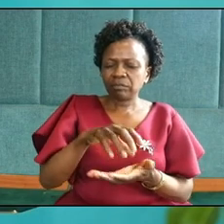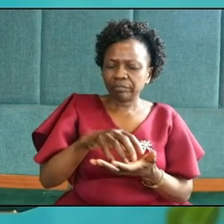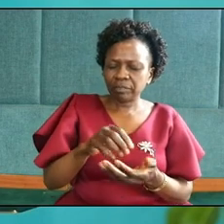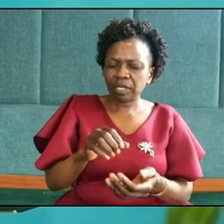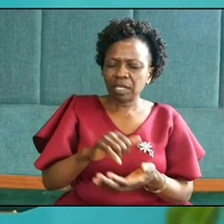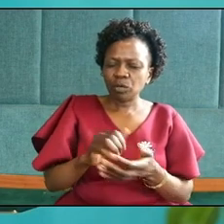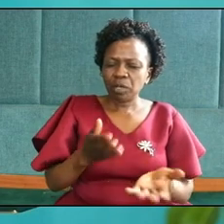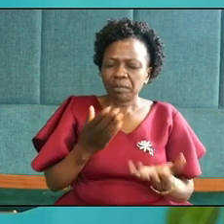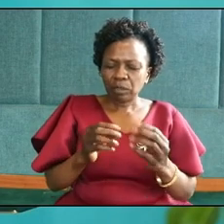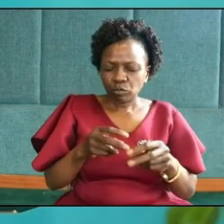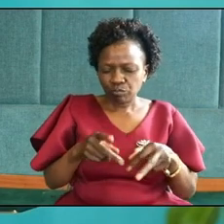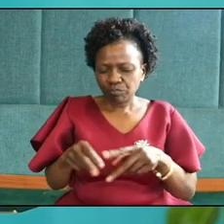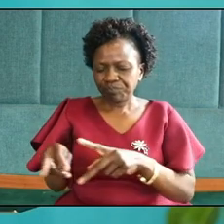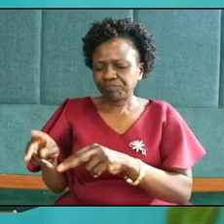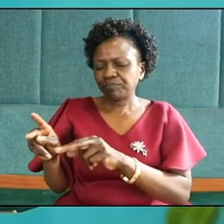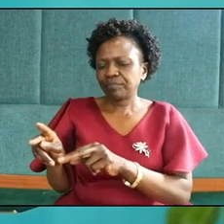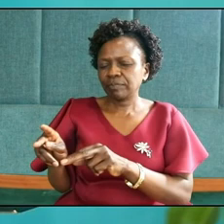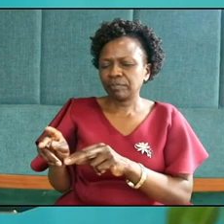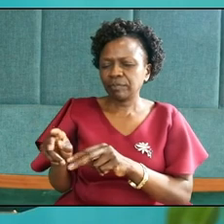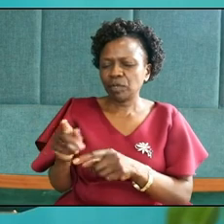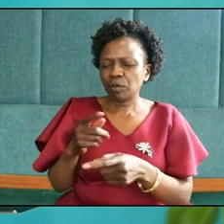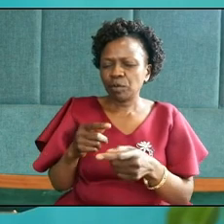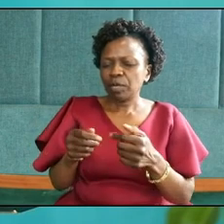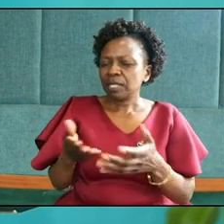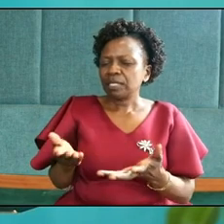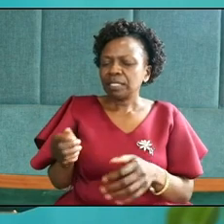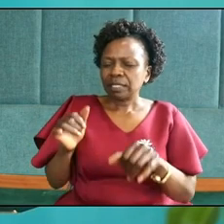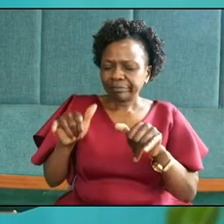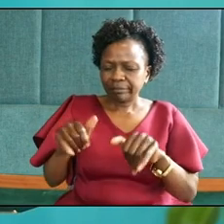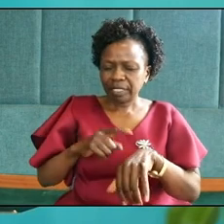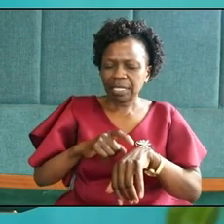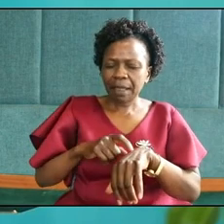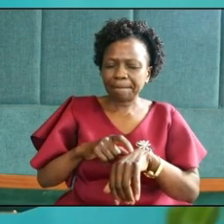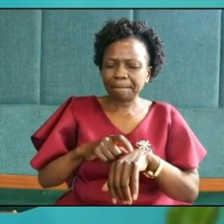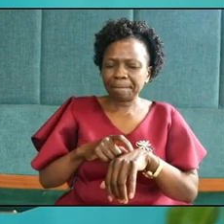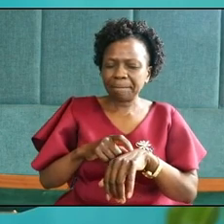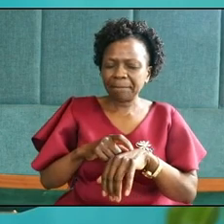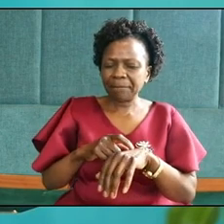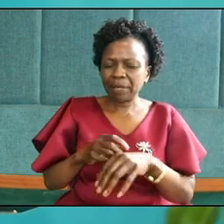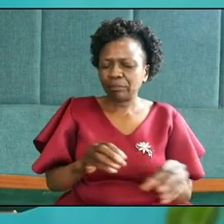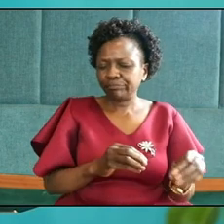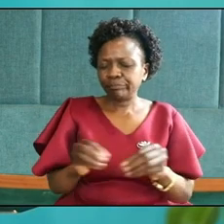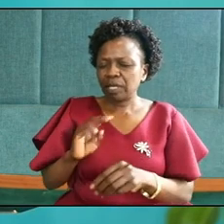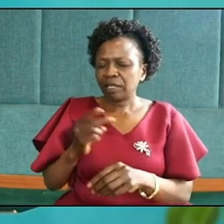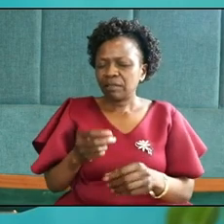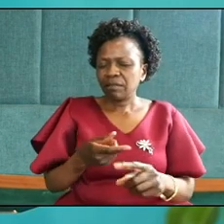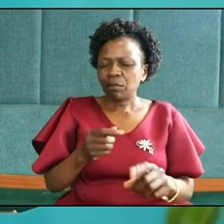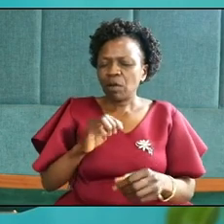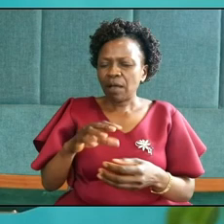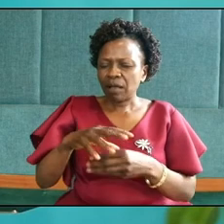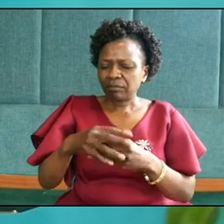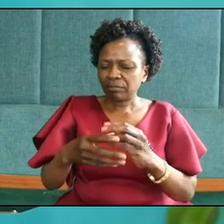that we might walk when there is still time. Shake us from our comfort